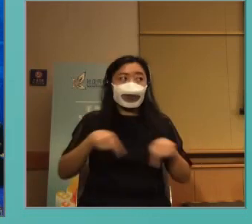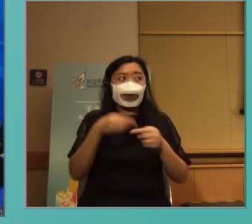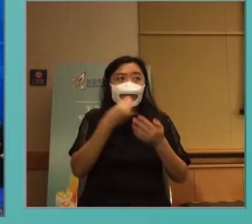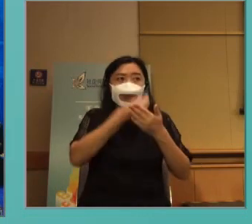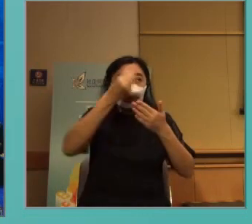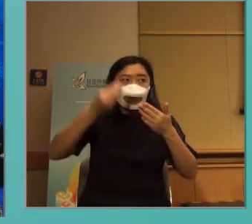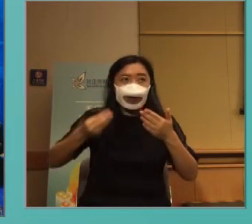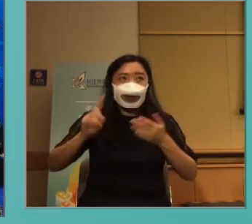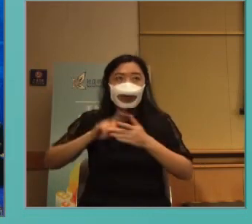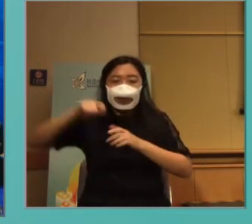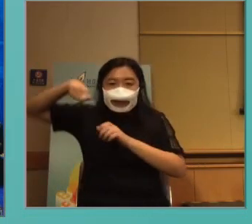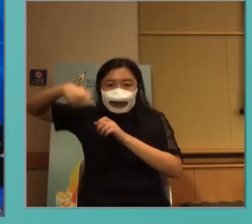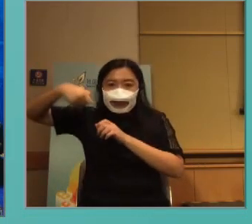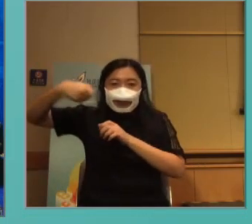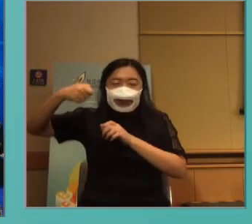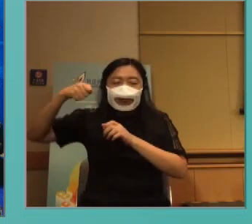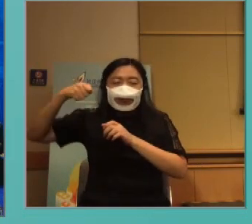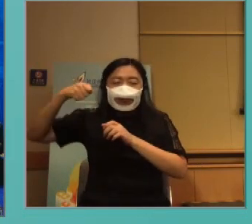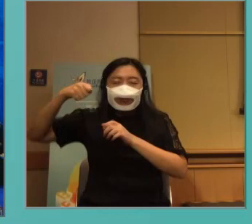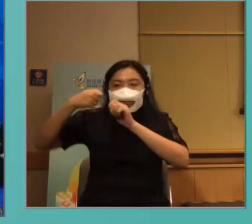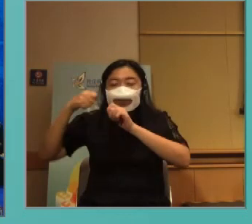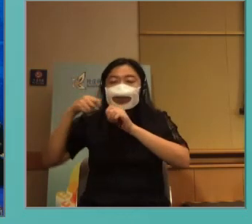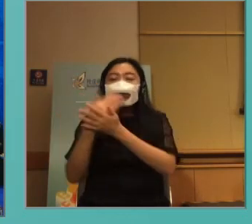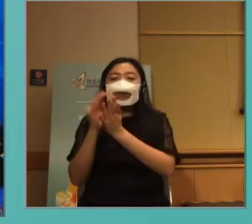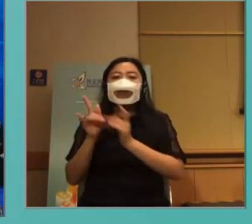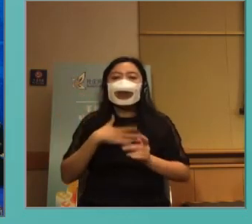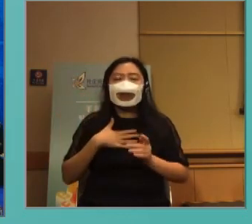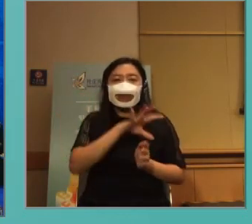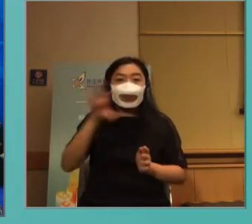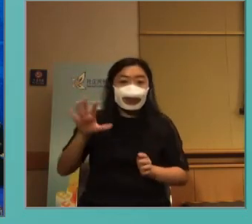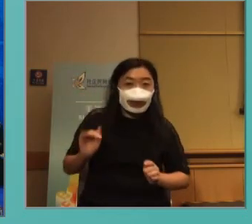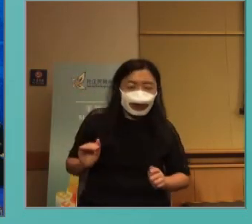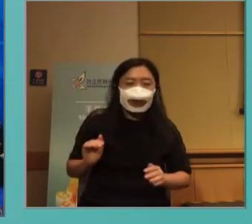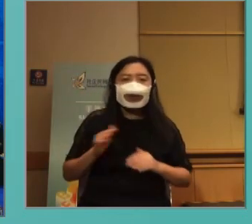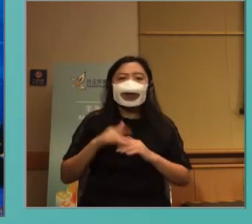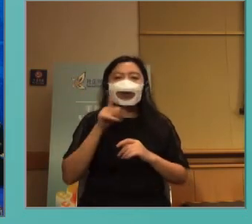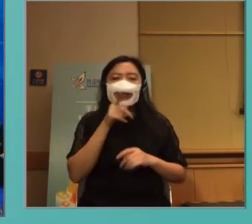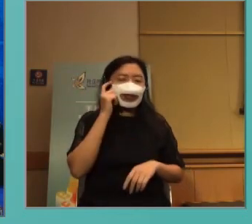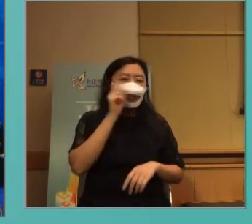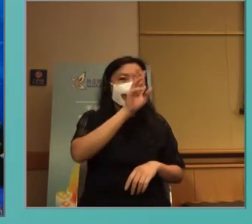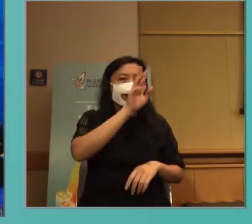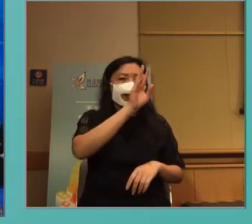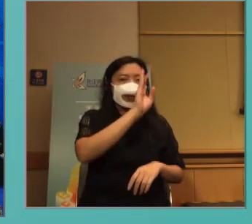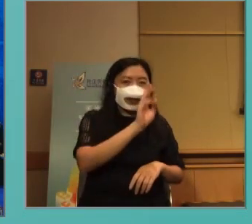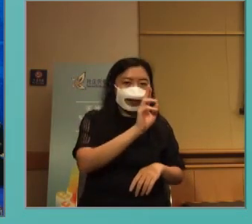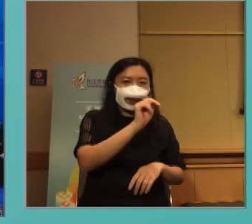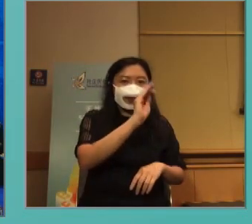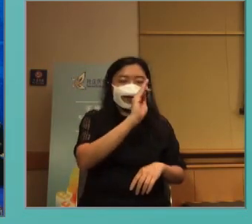of NFTs for digital artworks, but there are like artist resale rights that are not